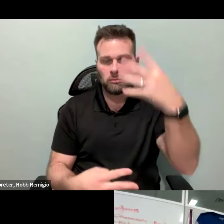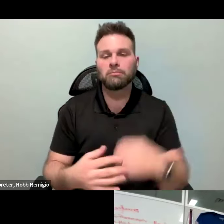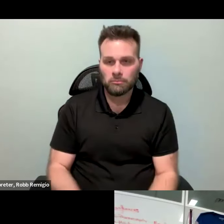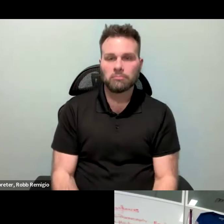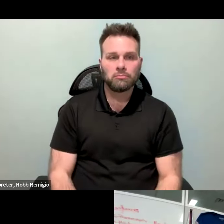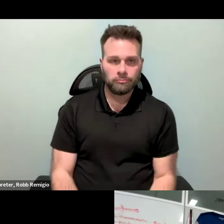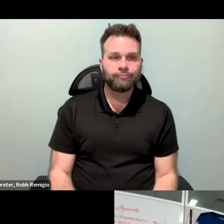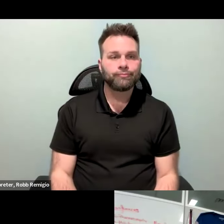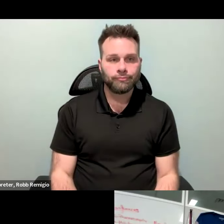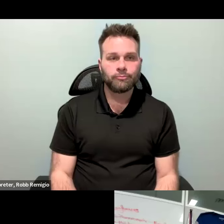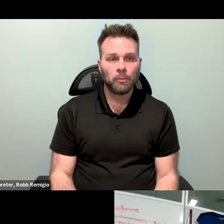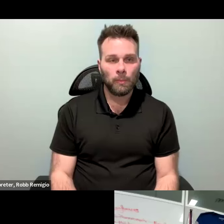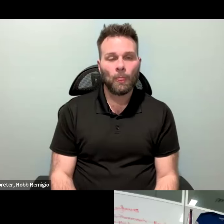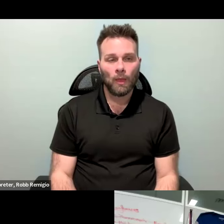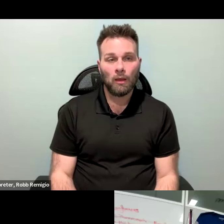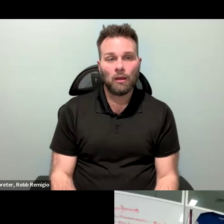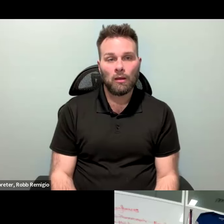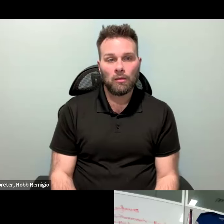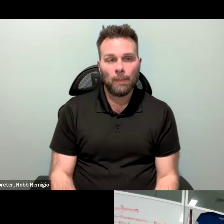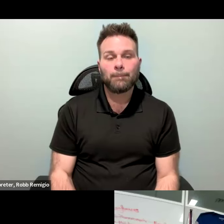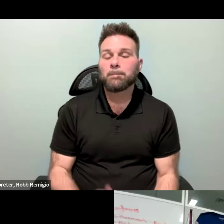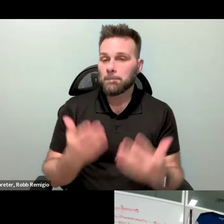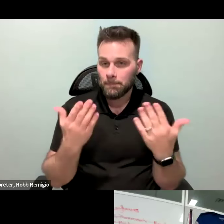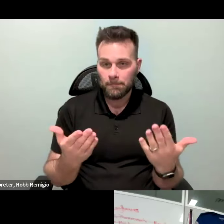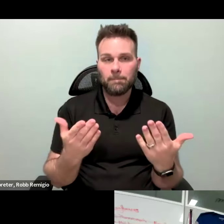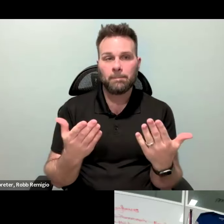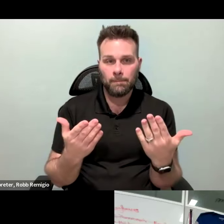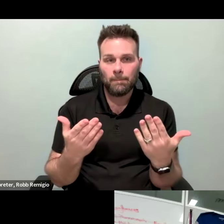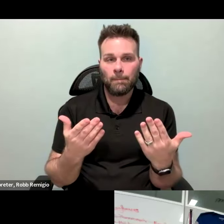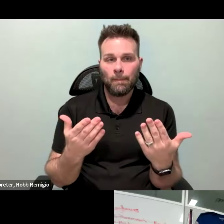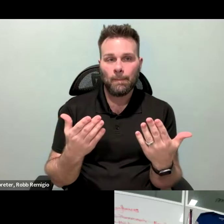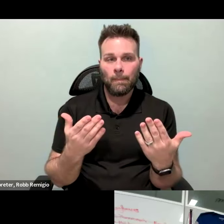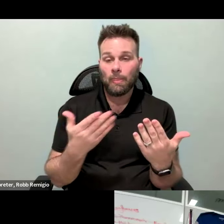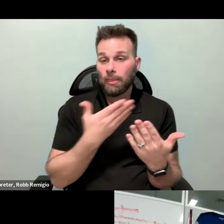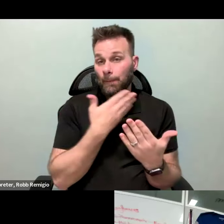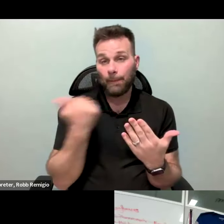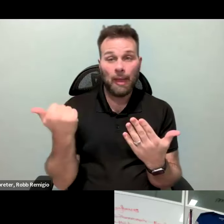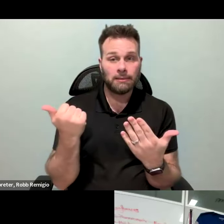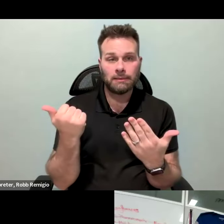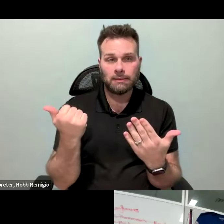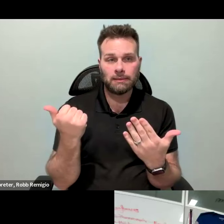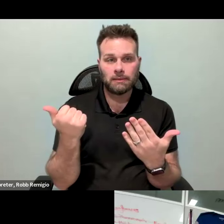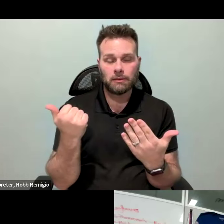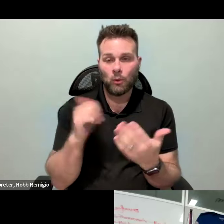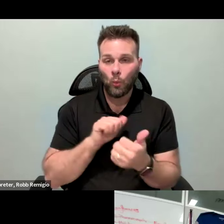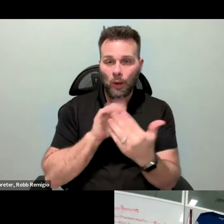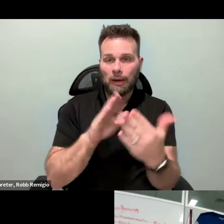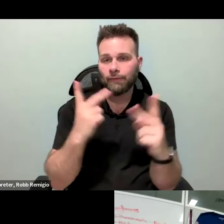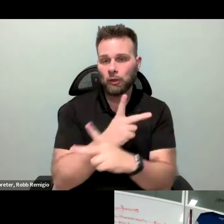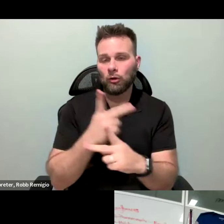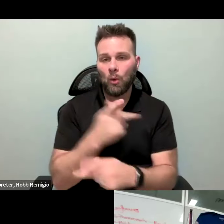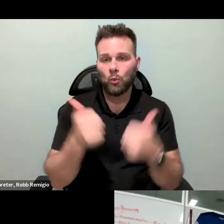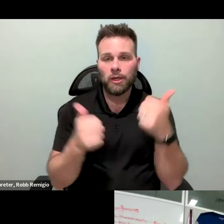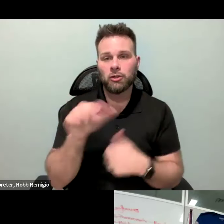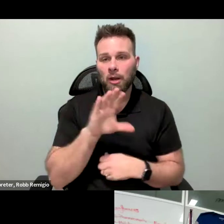The, I guess, easiest way to figure out which organization accepts your plan would be